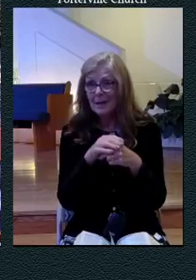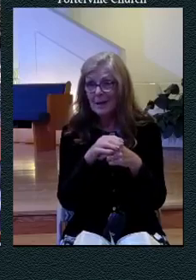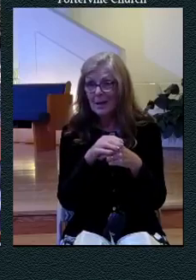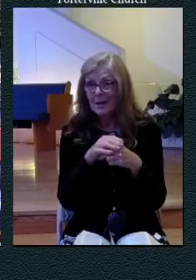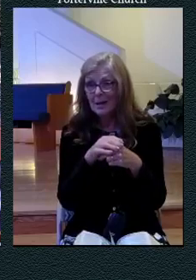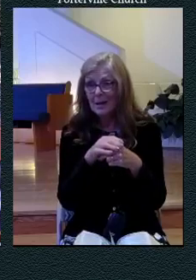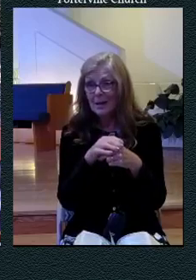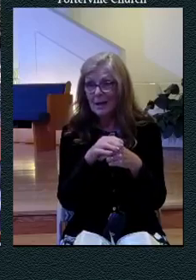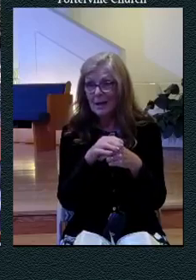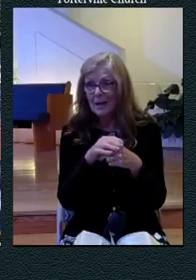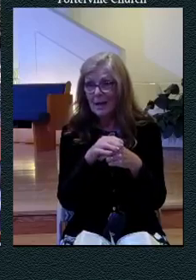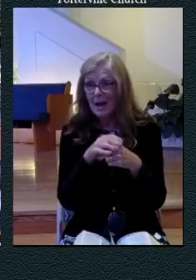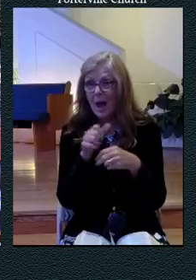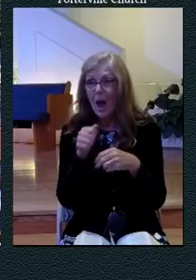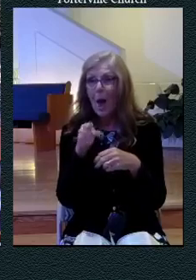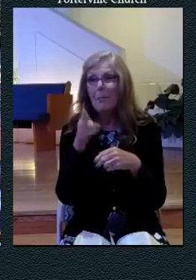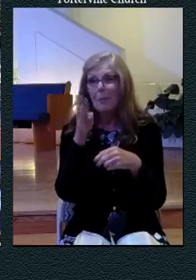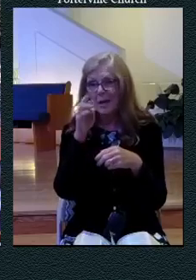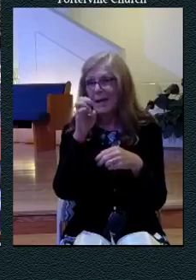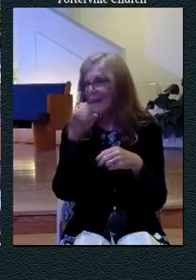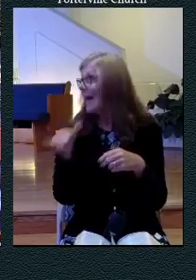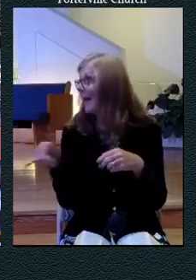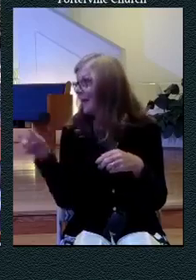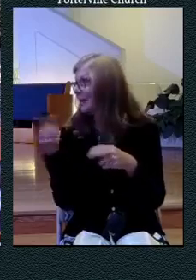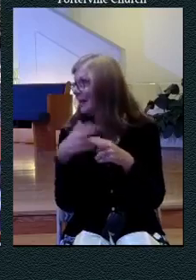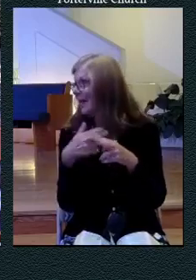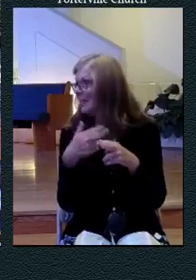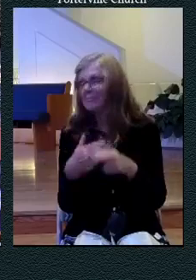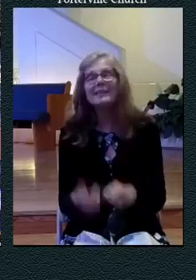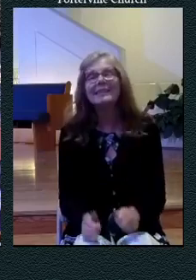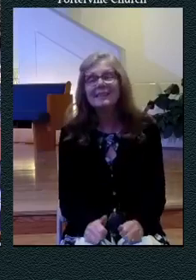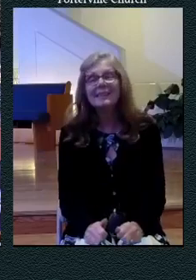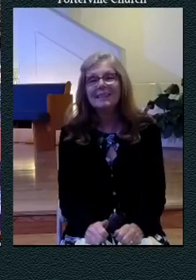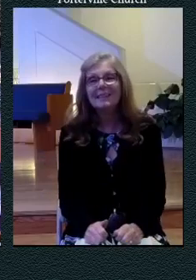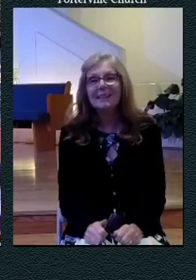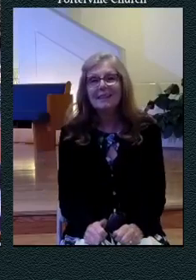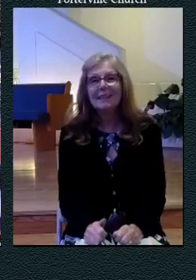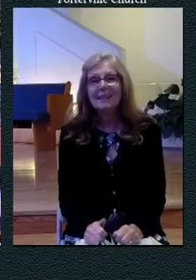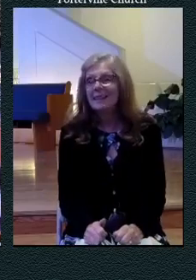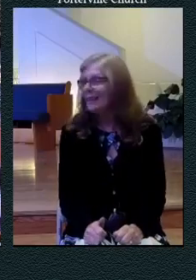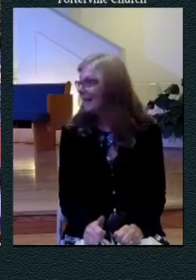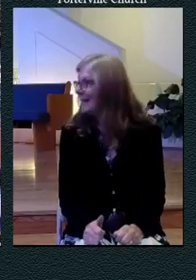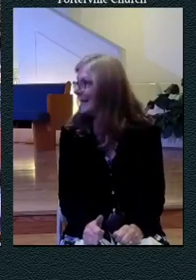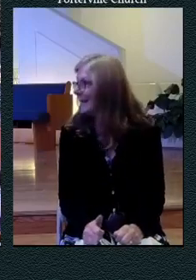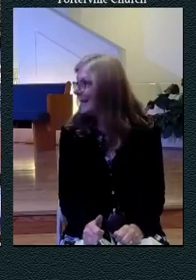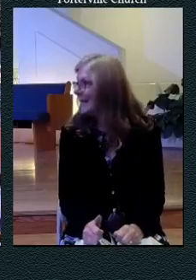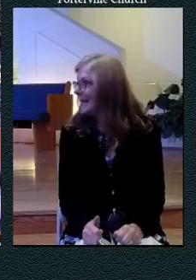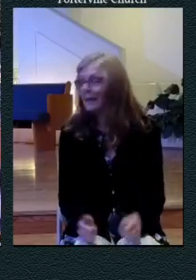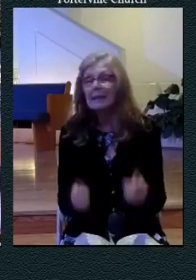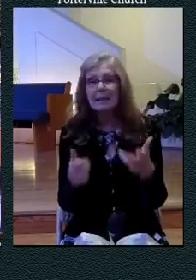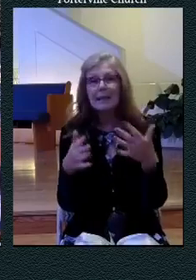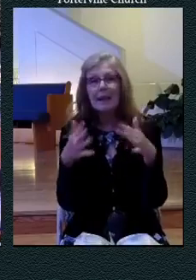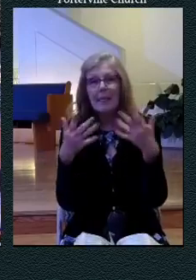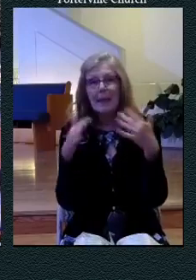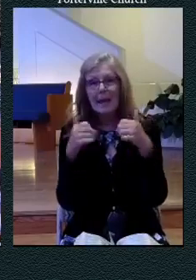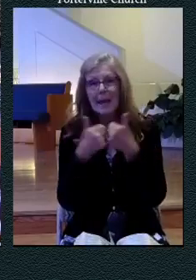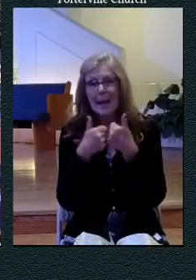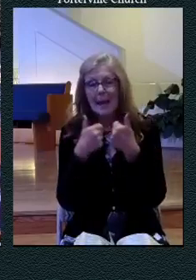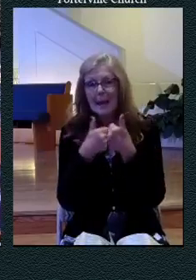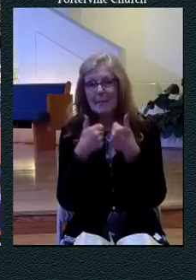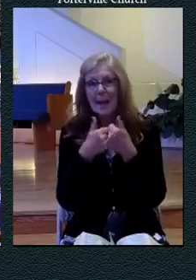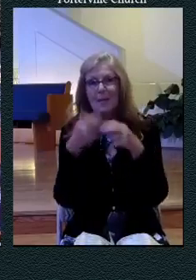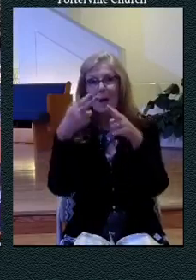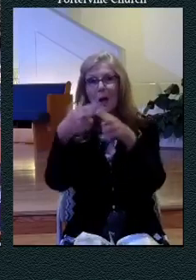It's hard to be a grandpa and tell these stories. So this is how the game goes. I'm gonna call this guy